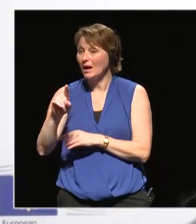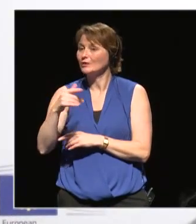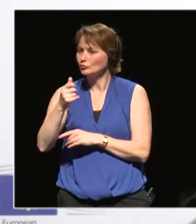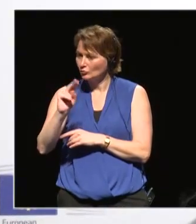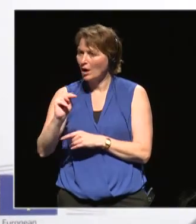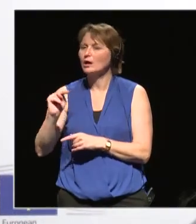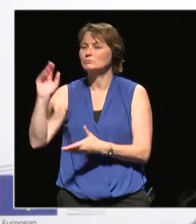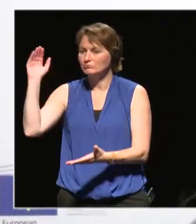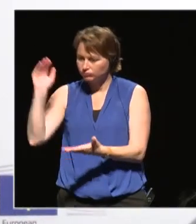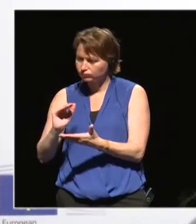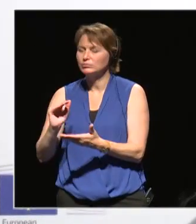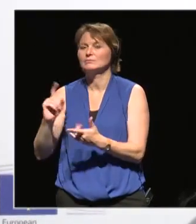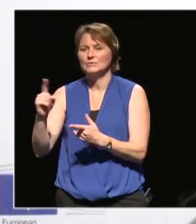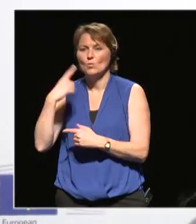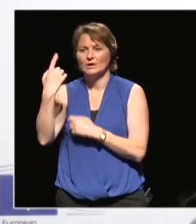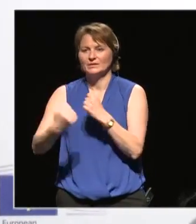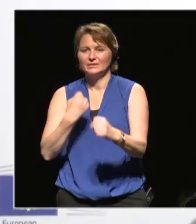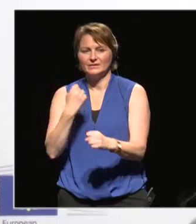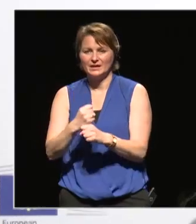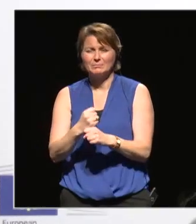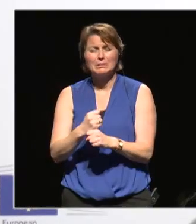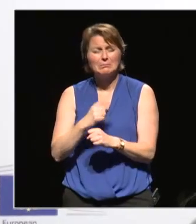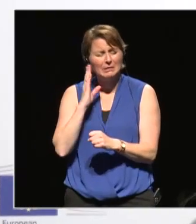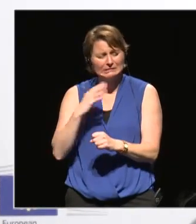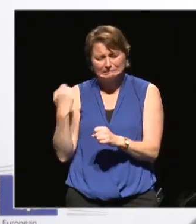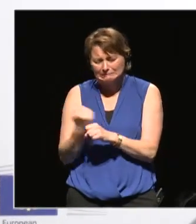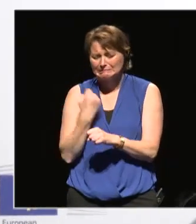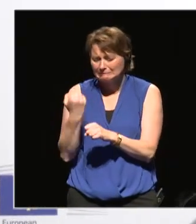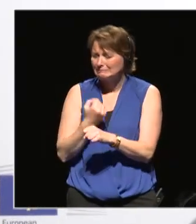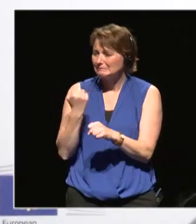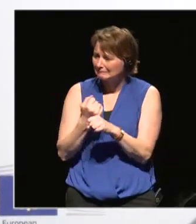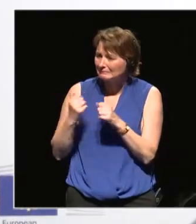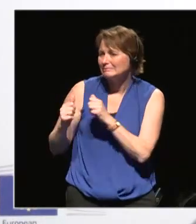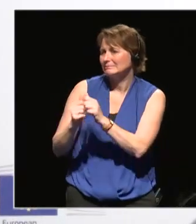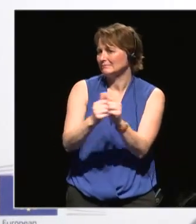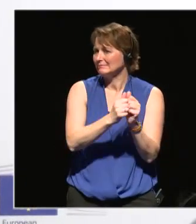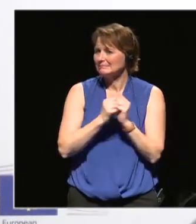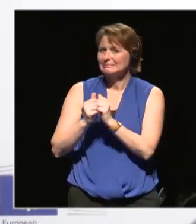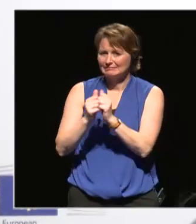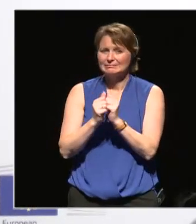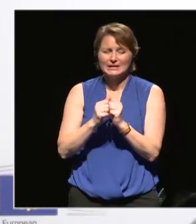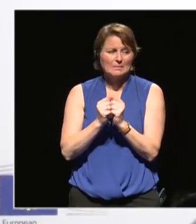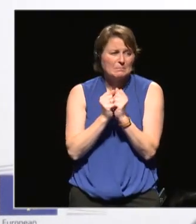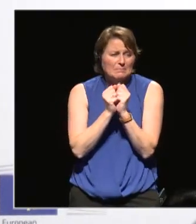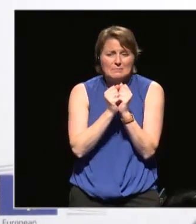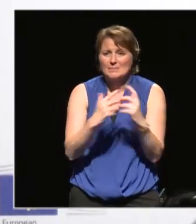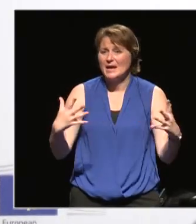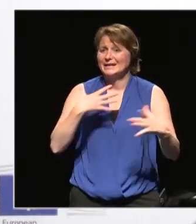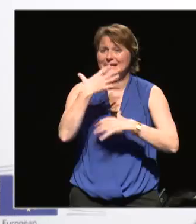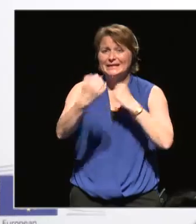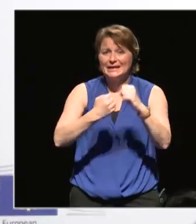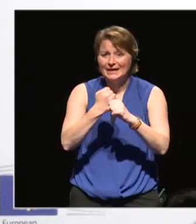is significant. But we need to work hard together and over many years to get to that